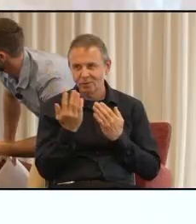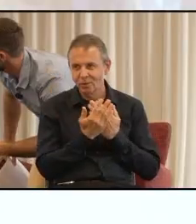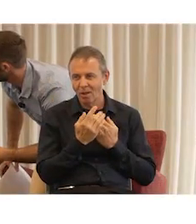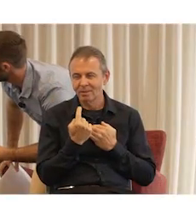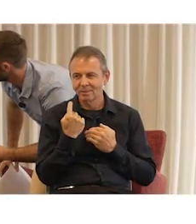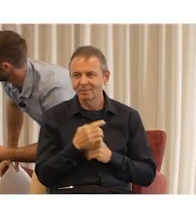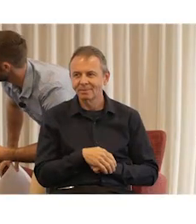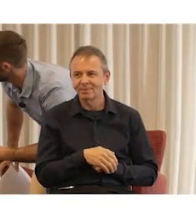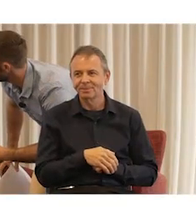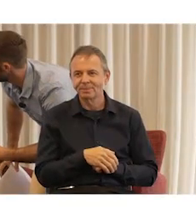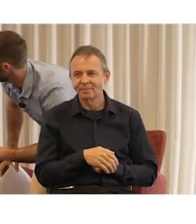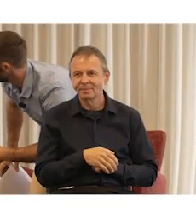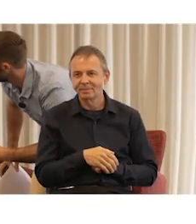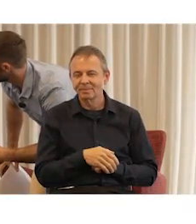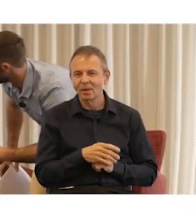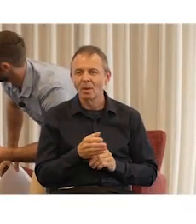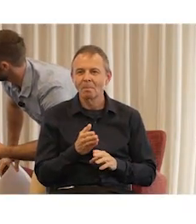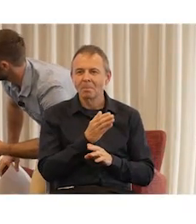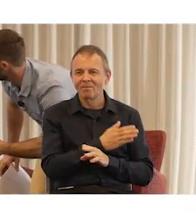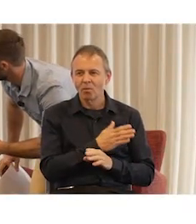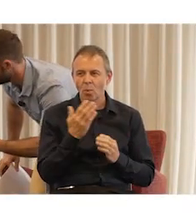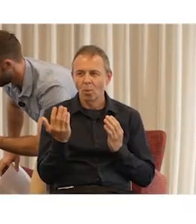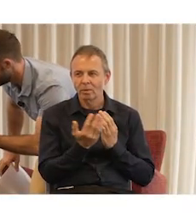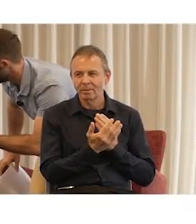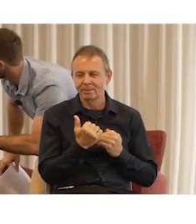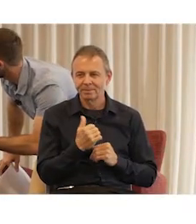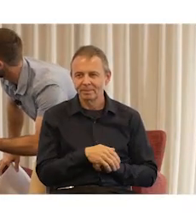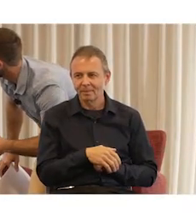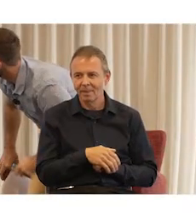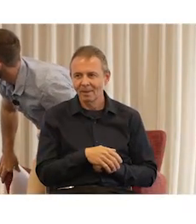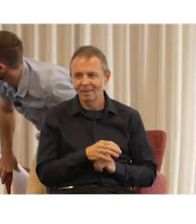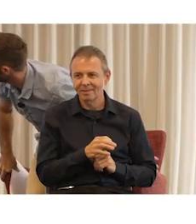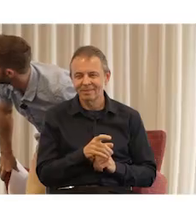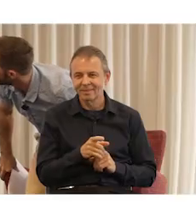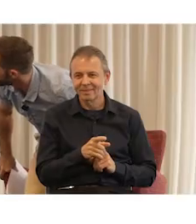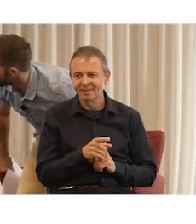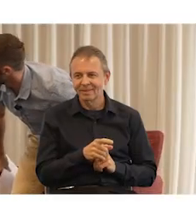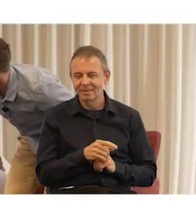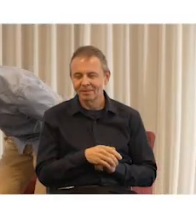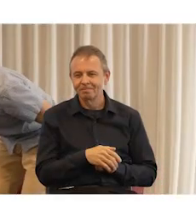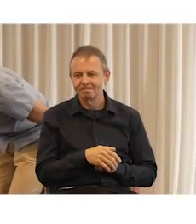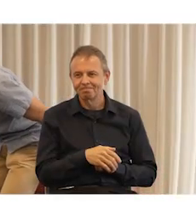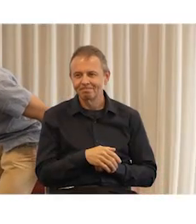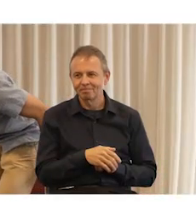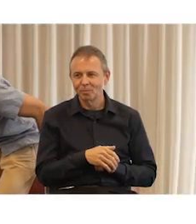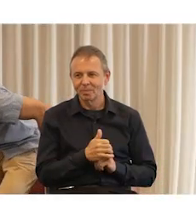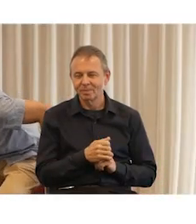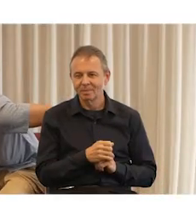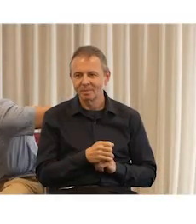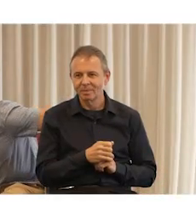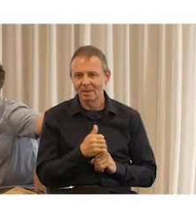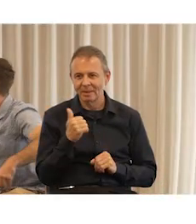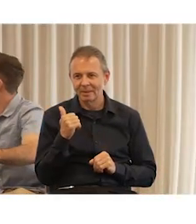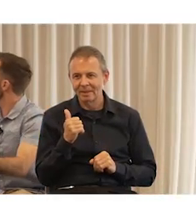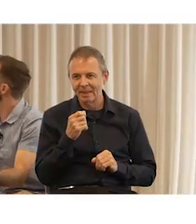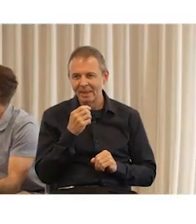yep. Oh no, sorry, the one before. Great. Sorry, yeah. That's not the right one. No, that's this the one. Yeah. Great. Okay. Just to give you a little bit of